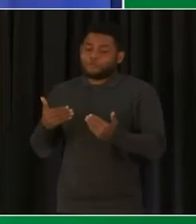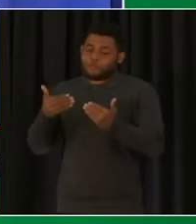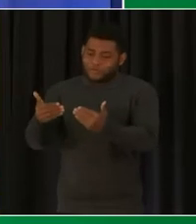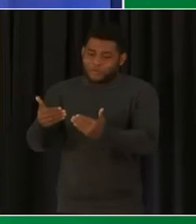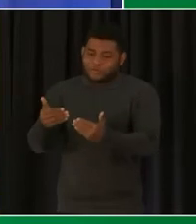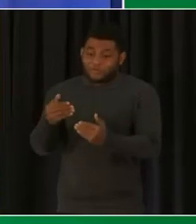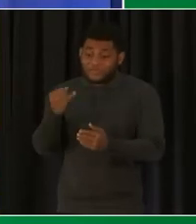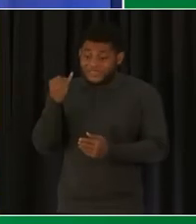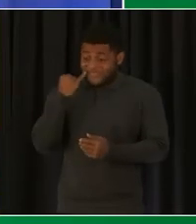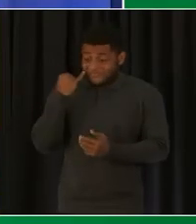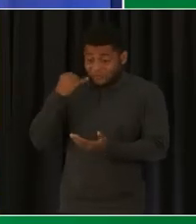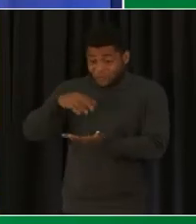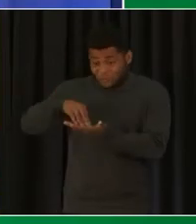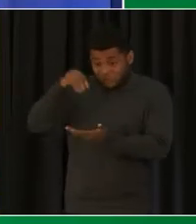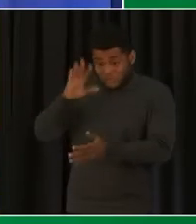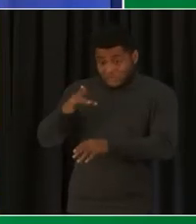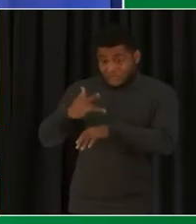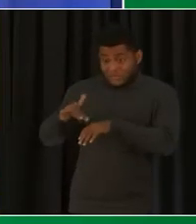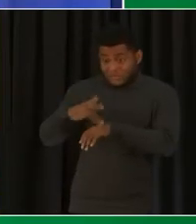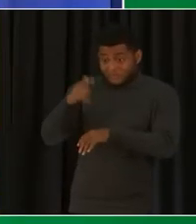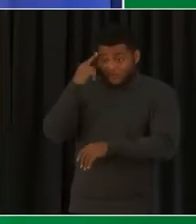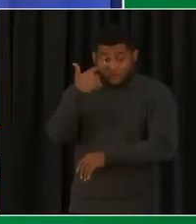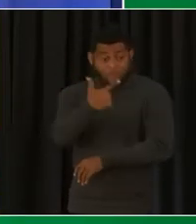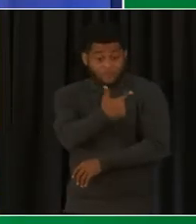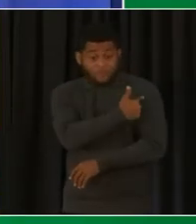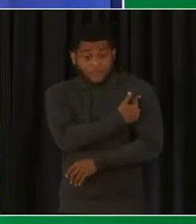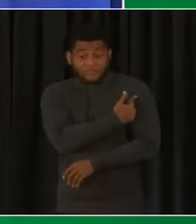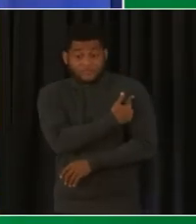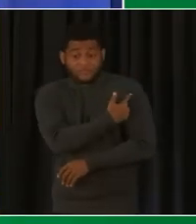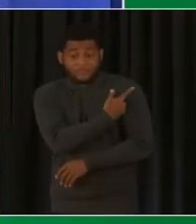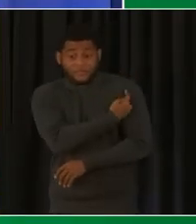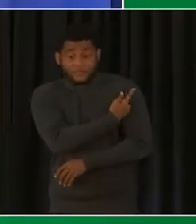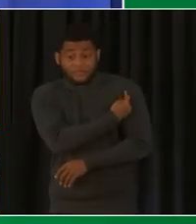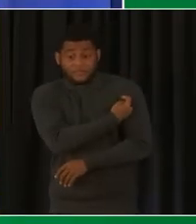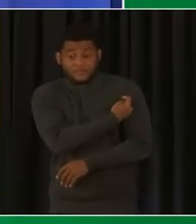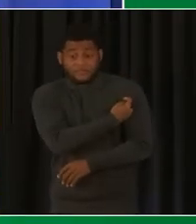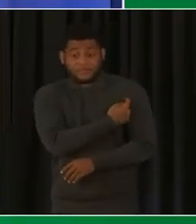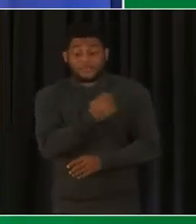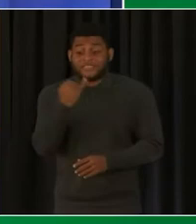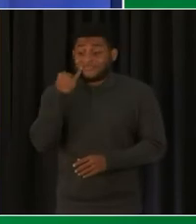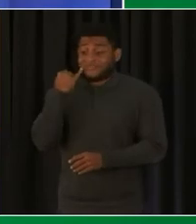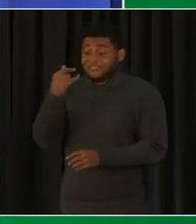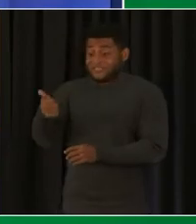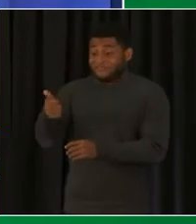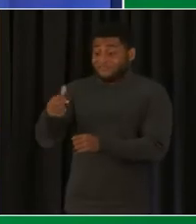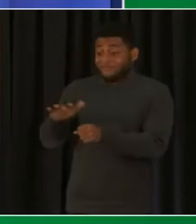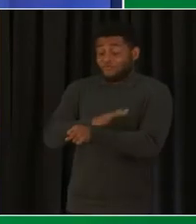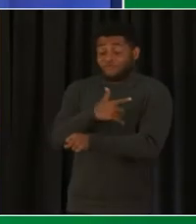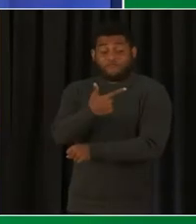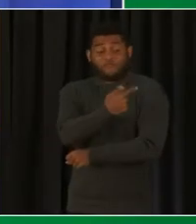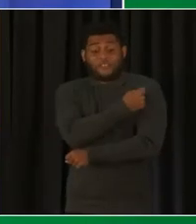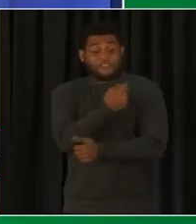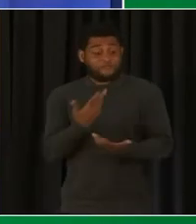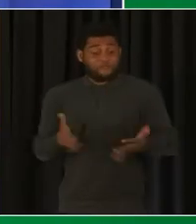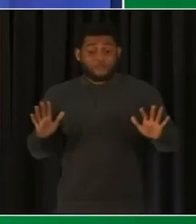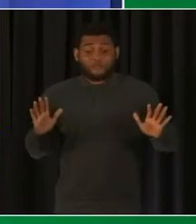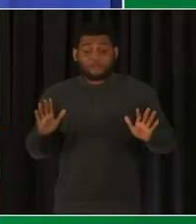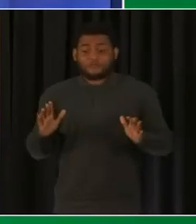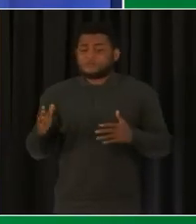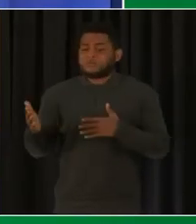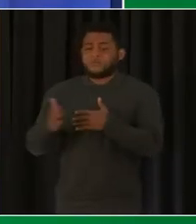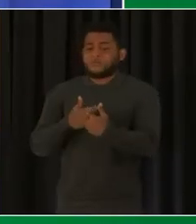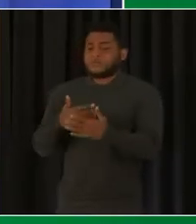for the COVID-19 vaccine. Of course, then, if a student is fully vaccinated against COVID-19, even if they are in